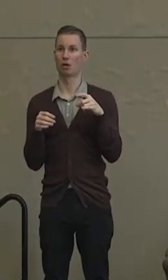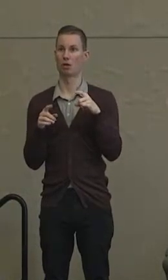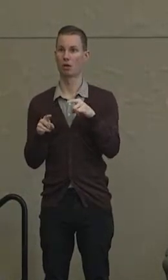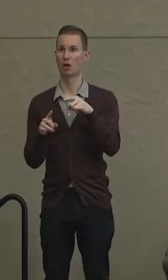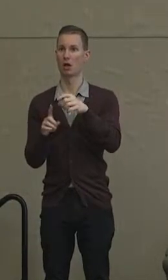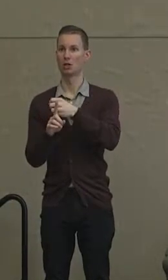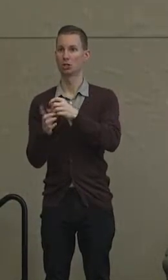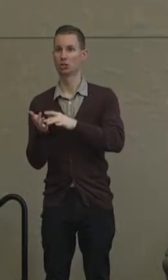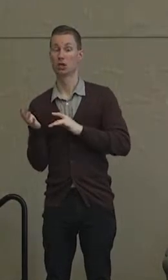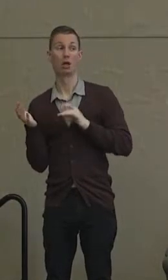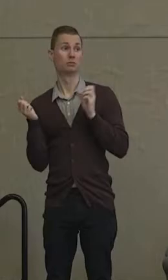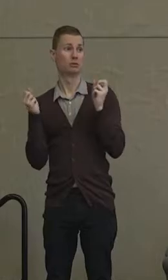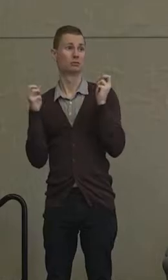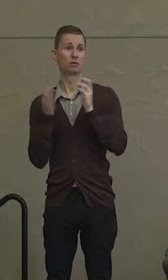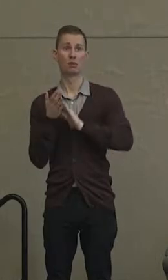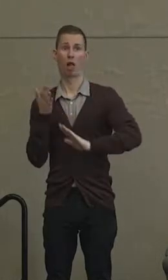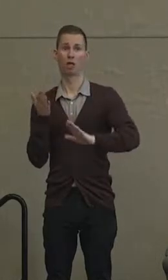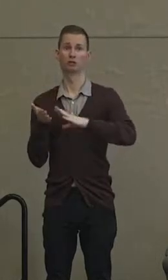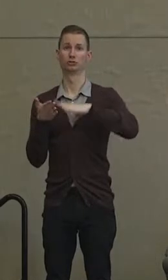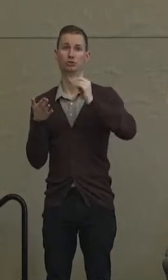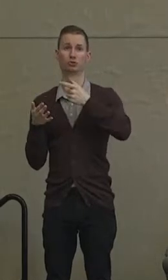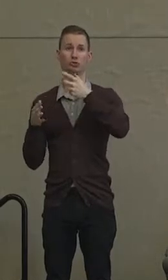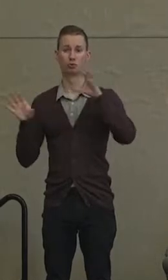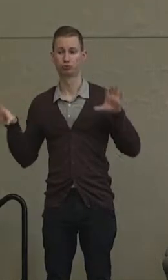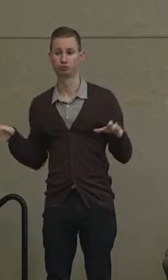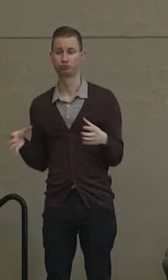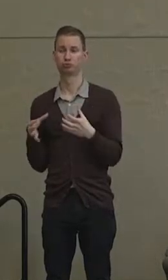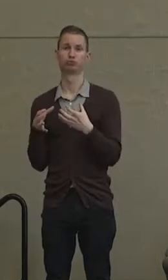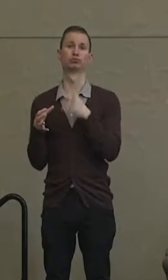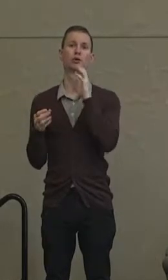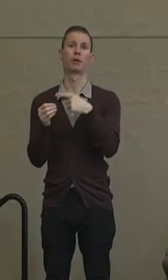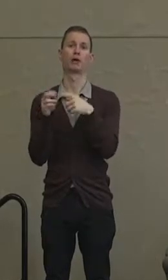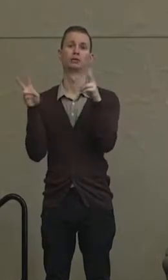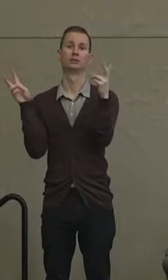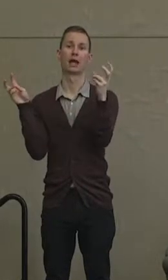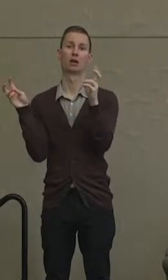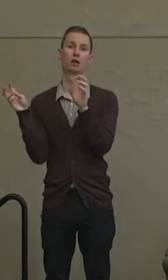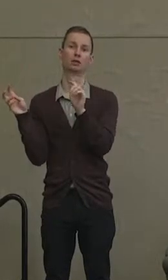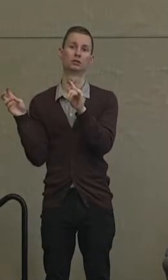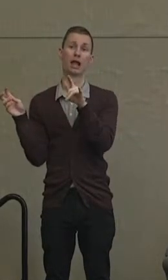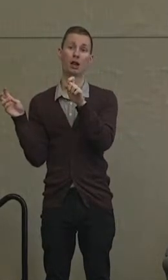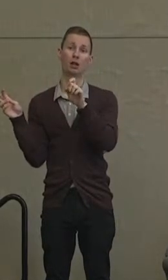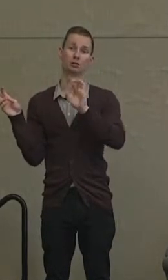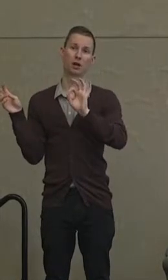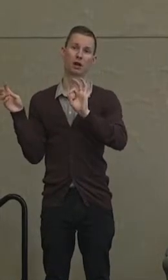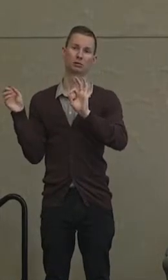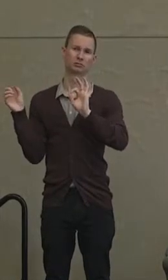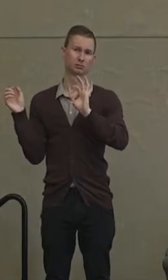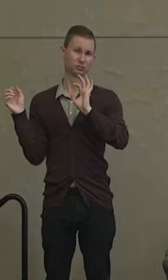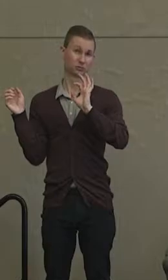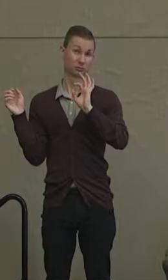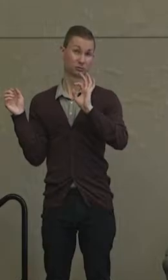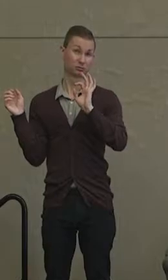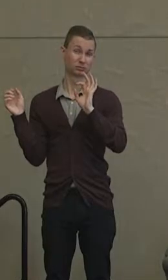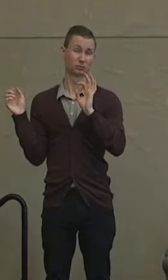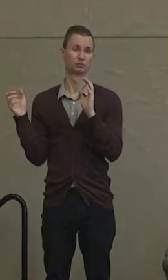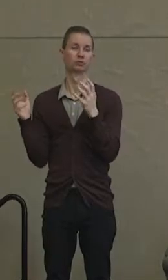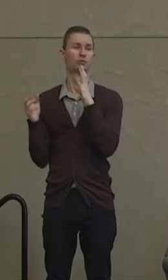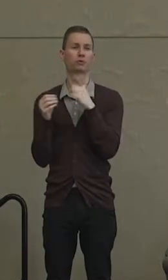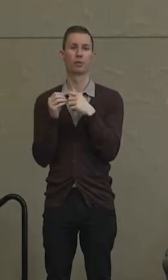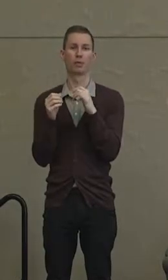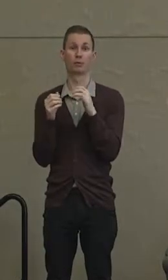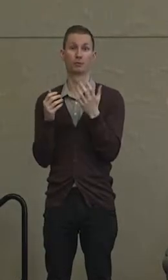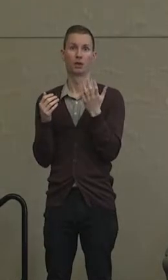students galvanizing and organizing about Title IX. And I was wondering, I would talk about this, what if those